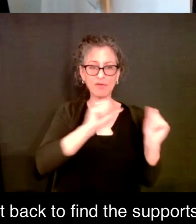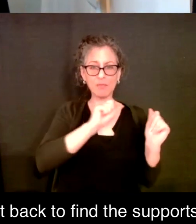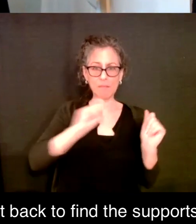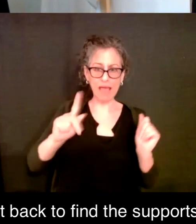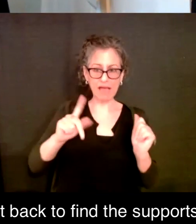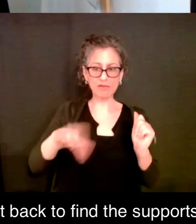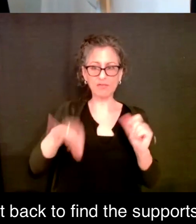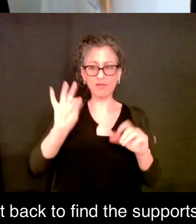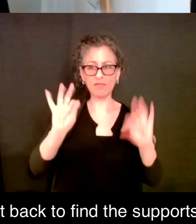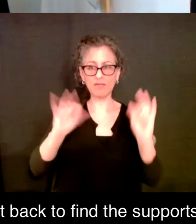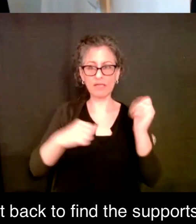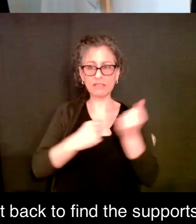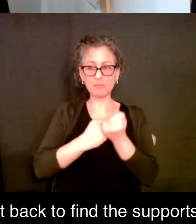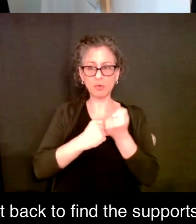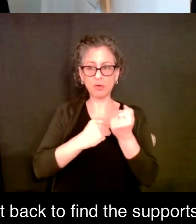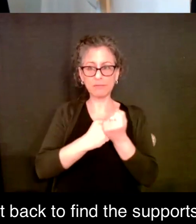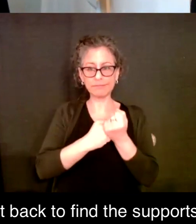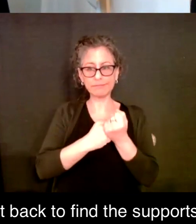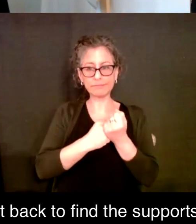supports, and